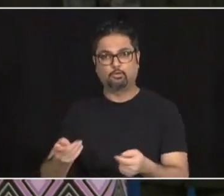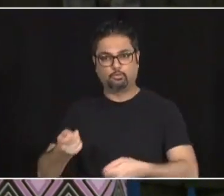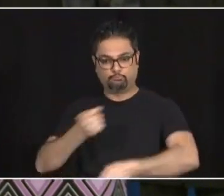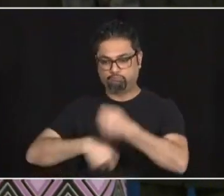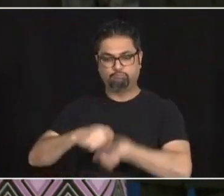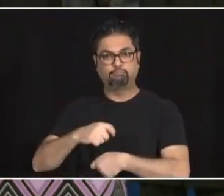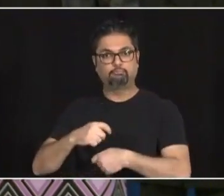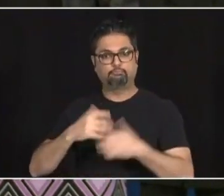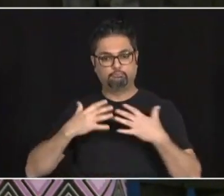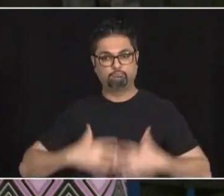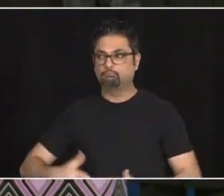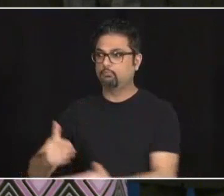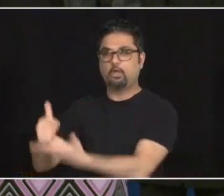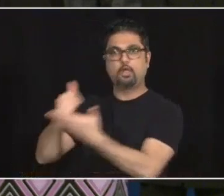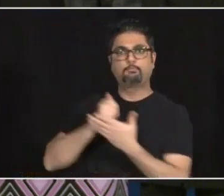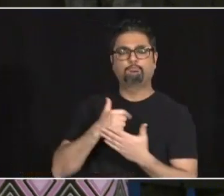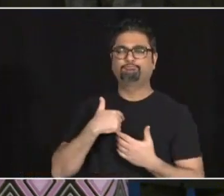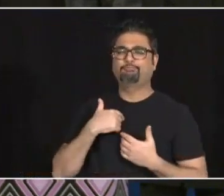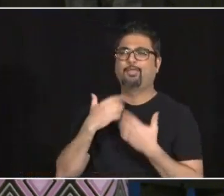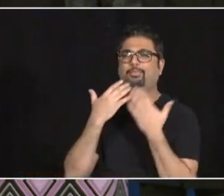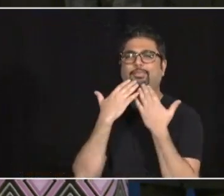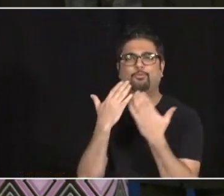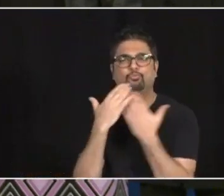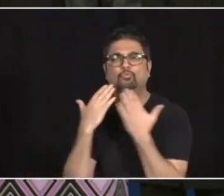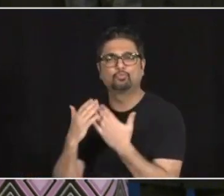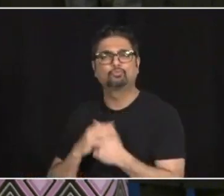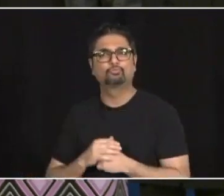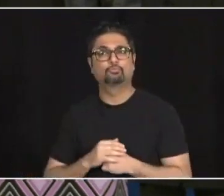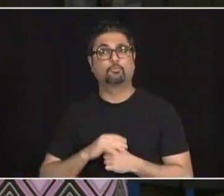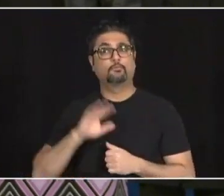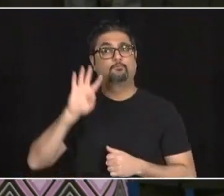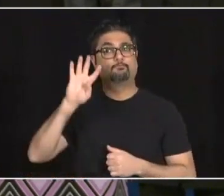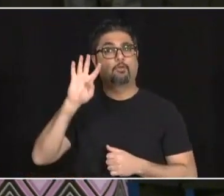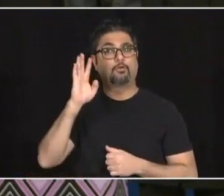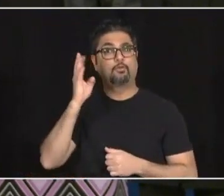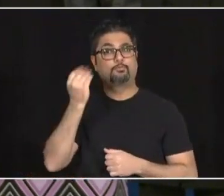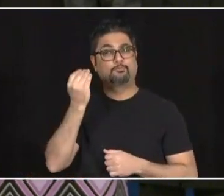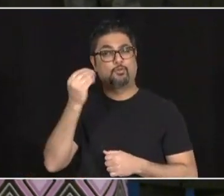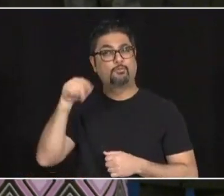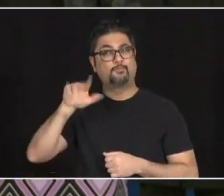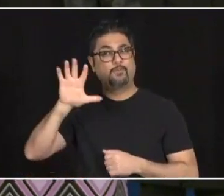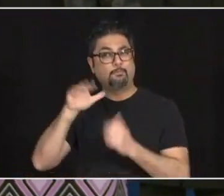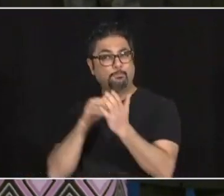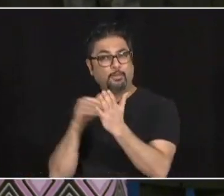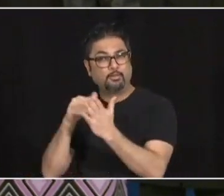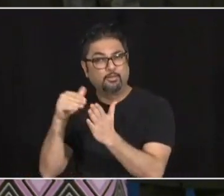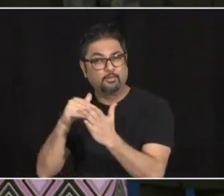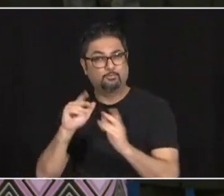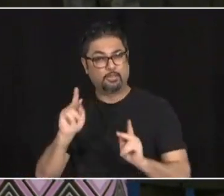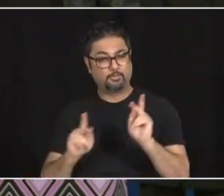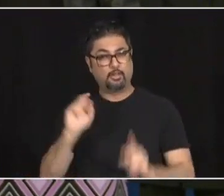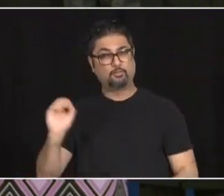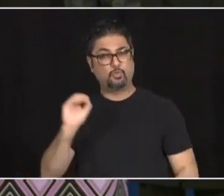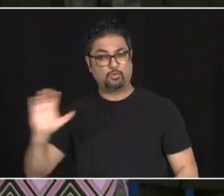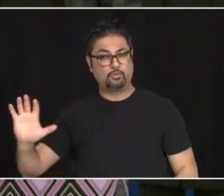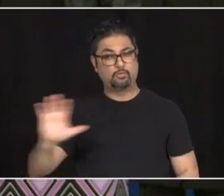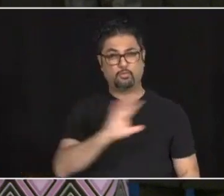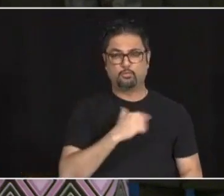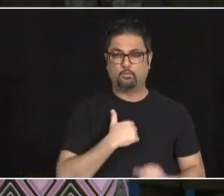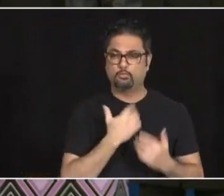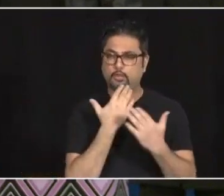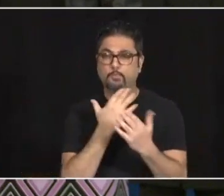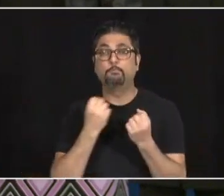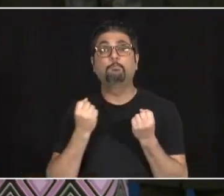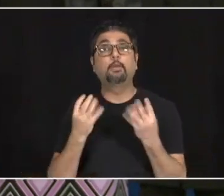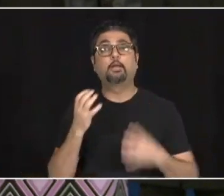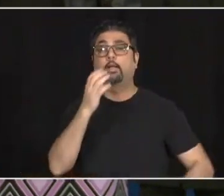grateful to all the 14.5 million people in Ontario, and as well as our great, great companies.